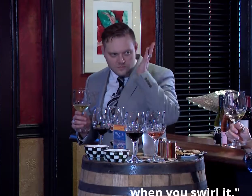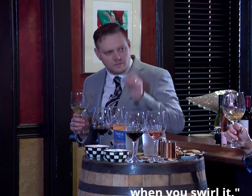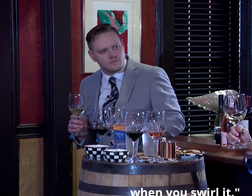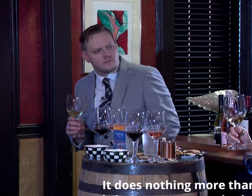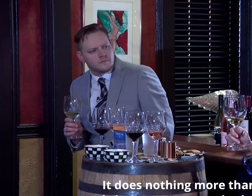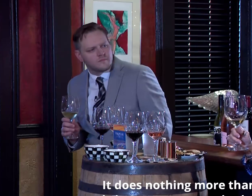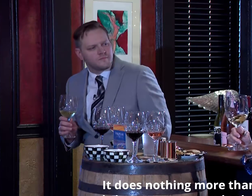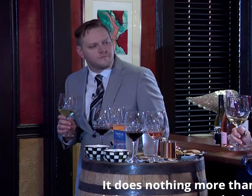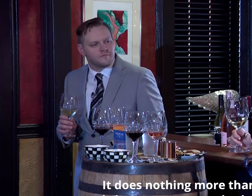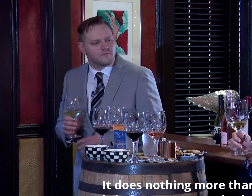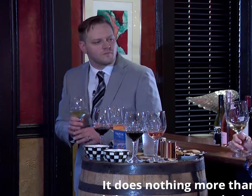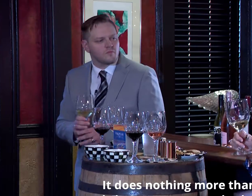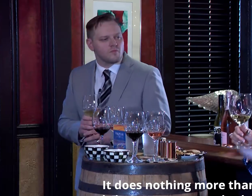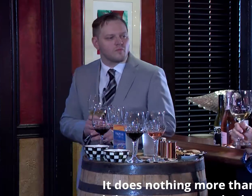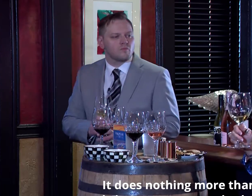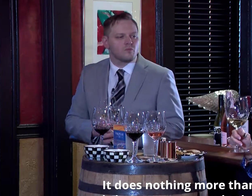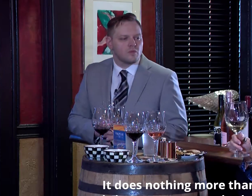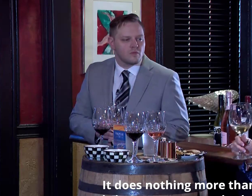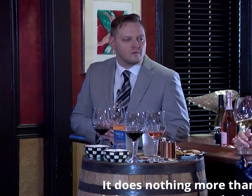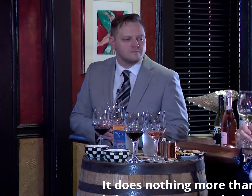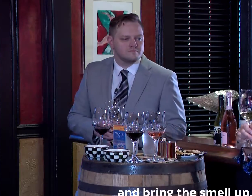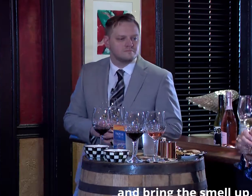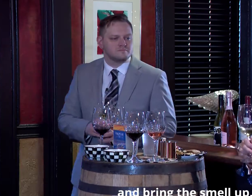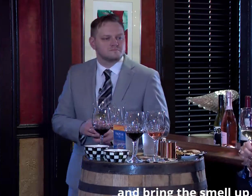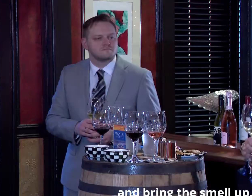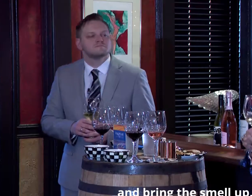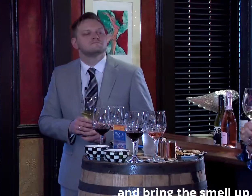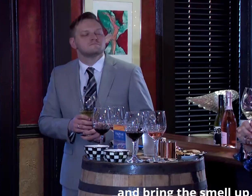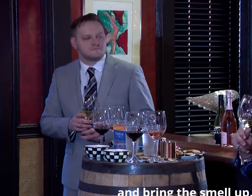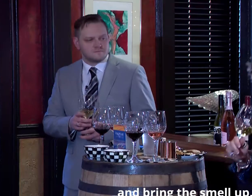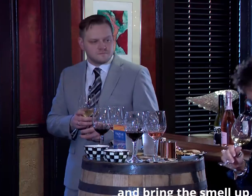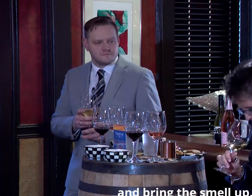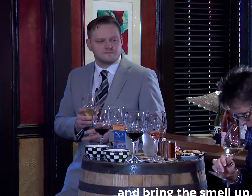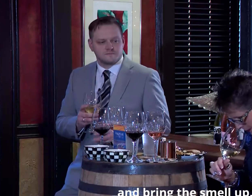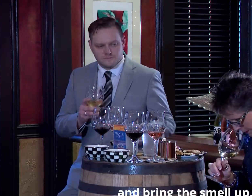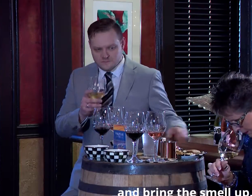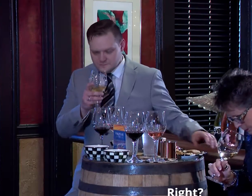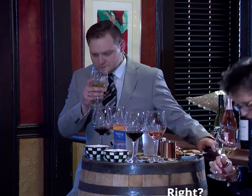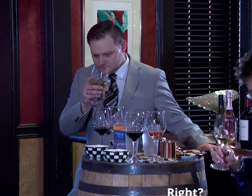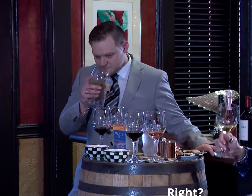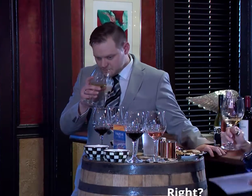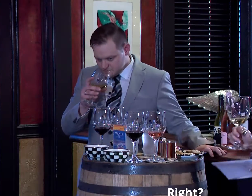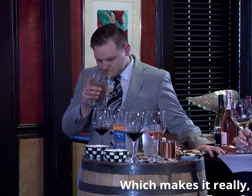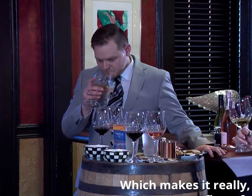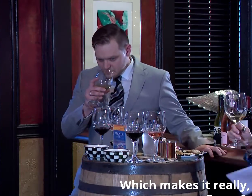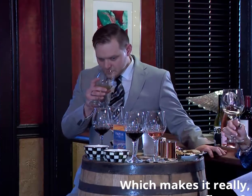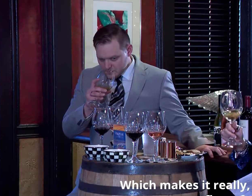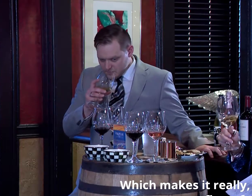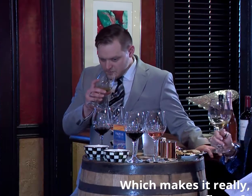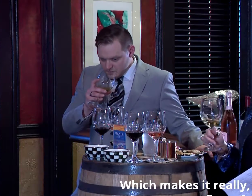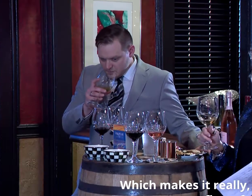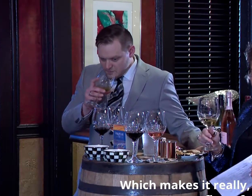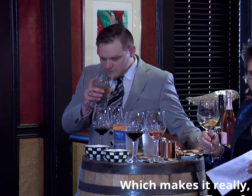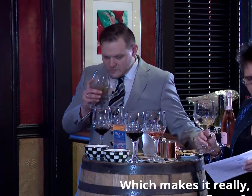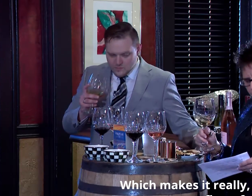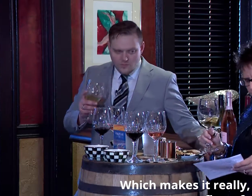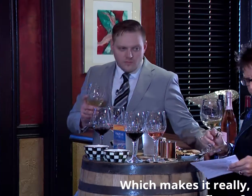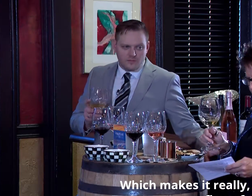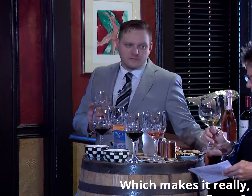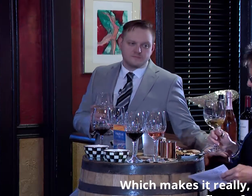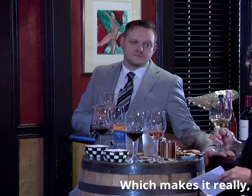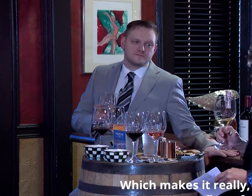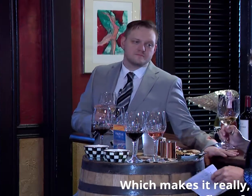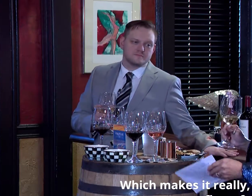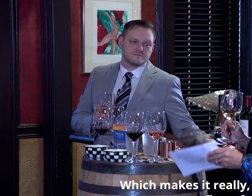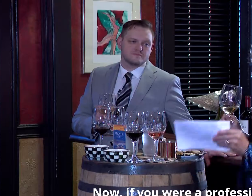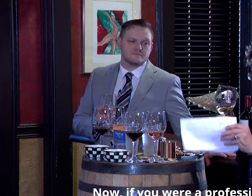the swirl. It does nothing more than it brings some more oxygen in there and brings the smell up, right? Which makes it really very,